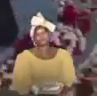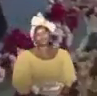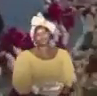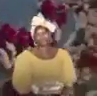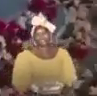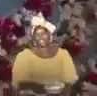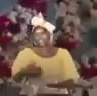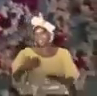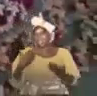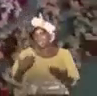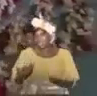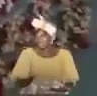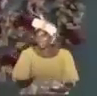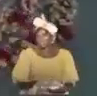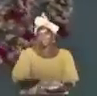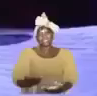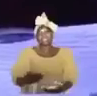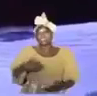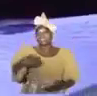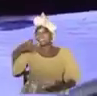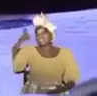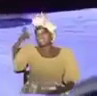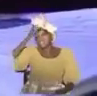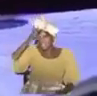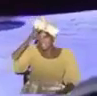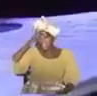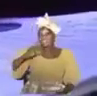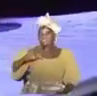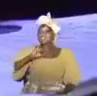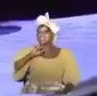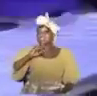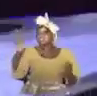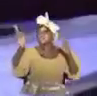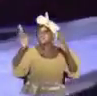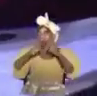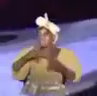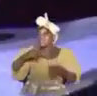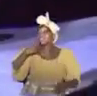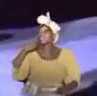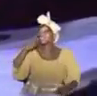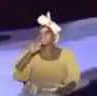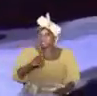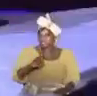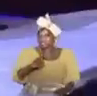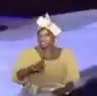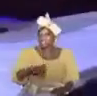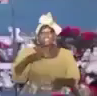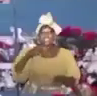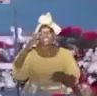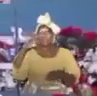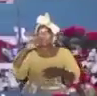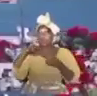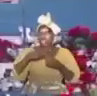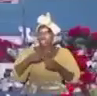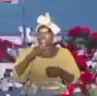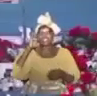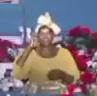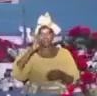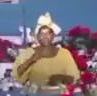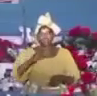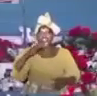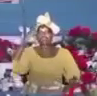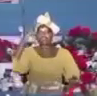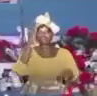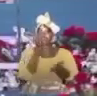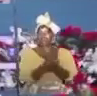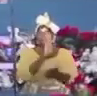The diligence of Satan can be so inspiring. The Bible tells us that when he was probed by God, he said,